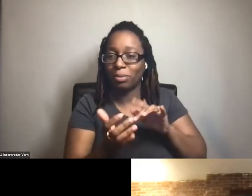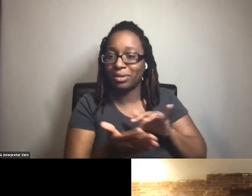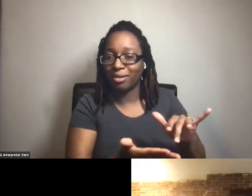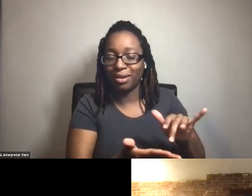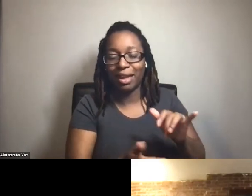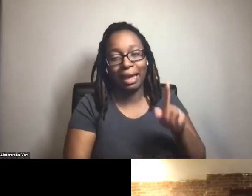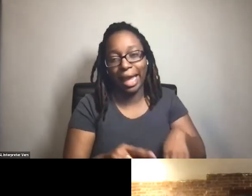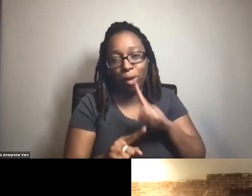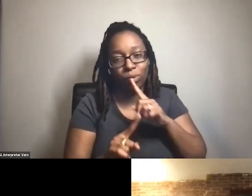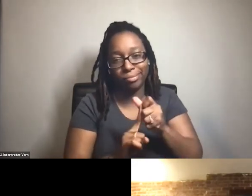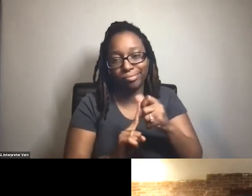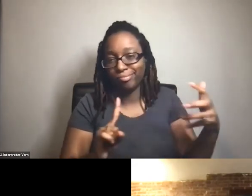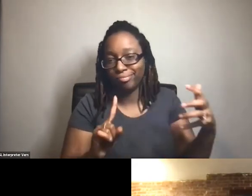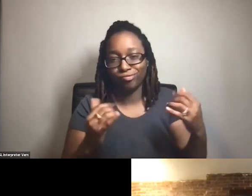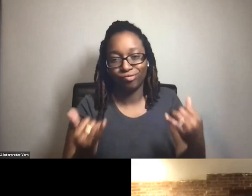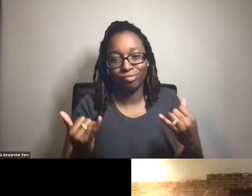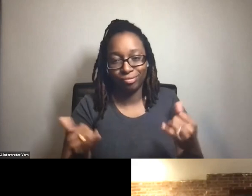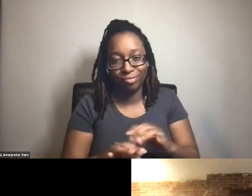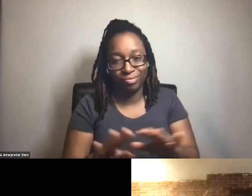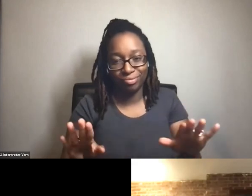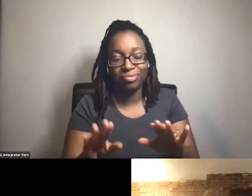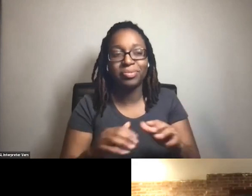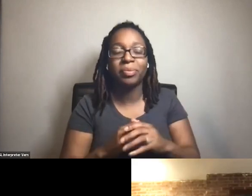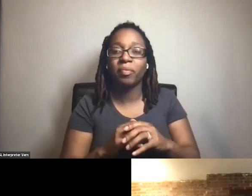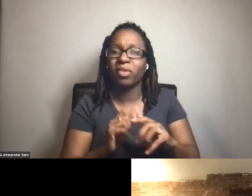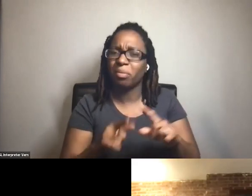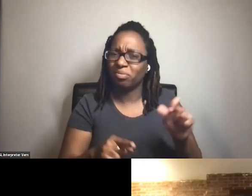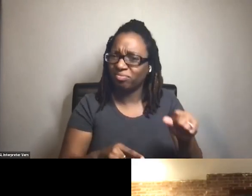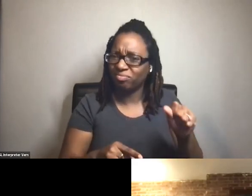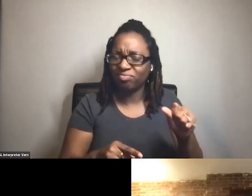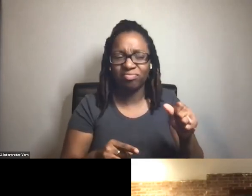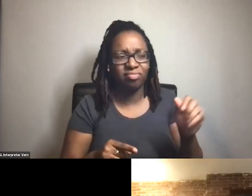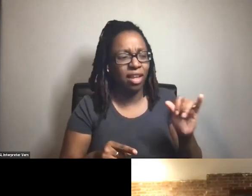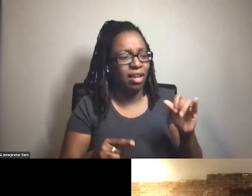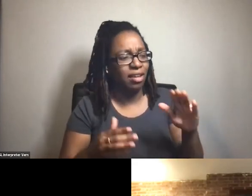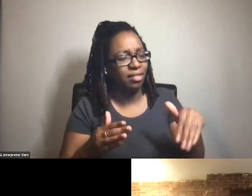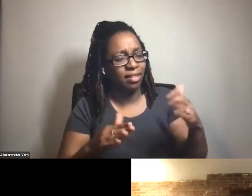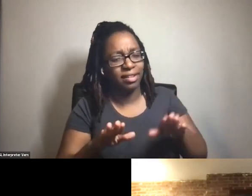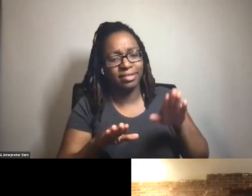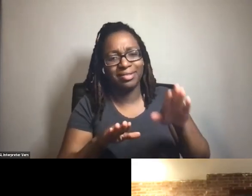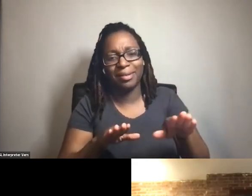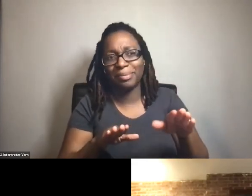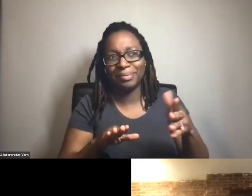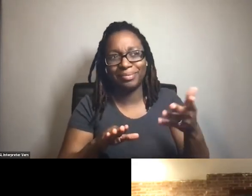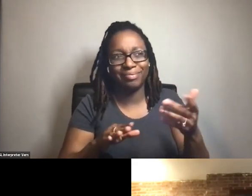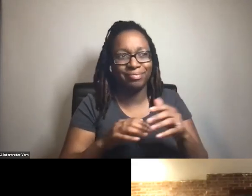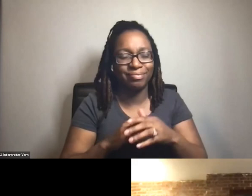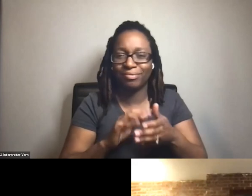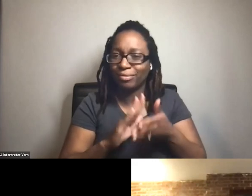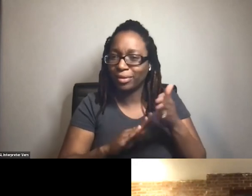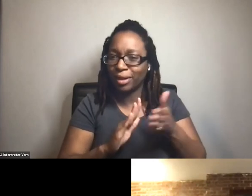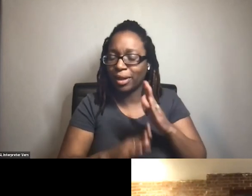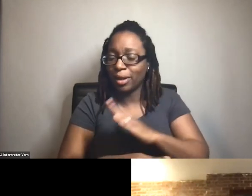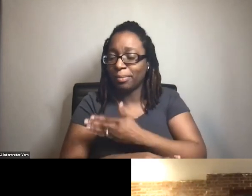it. But yeah, the kind of next step was running a music composition